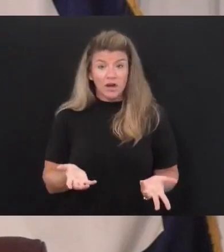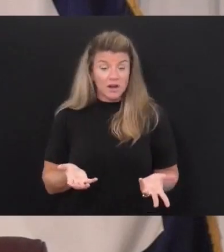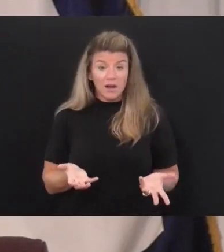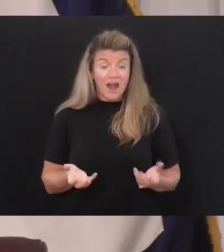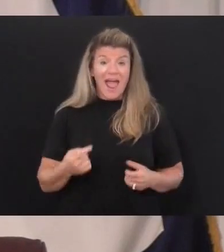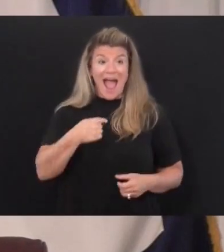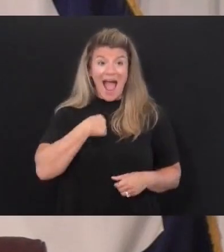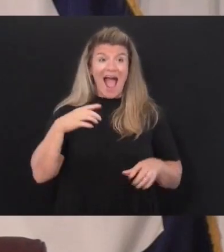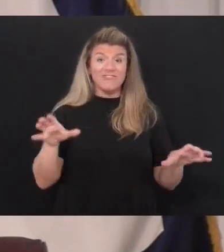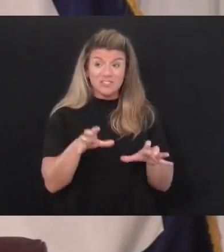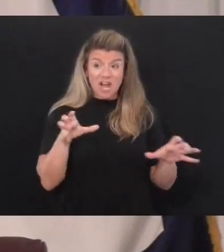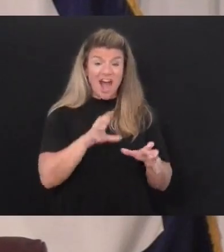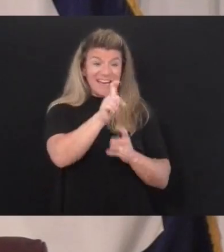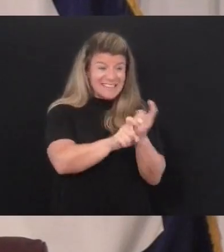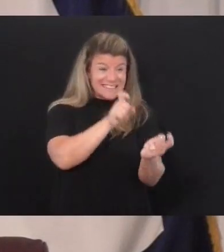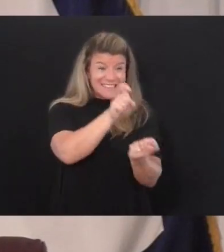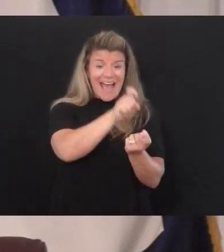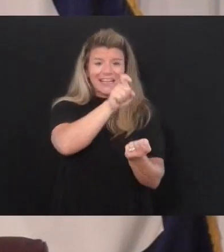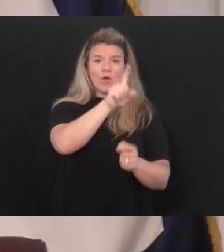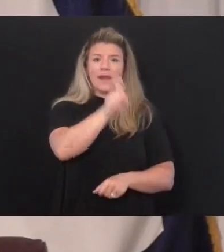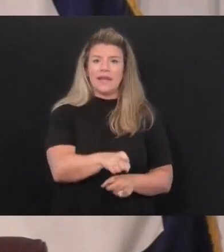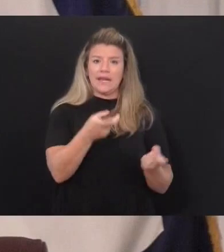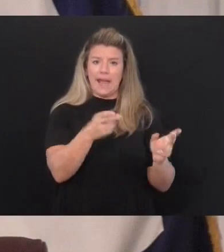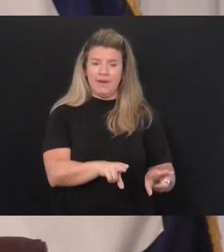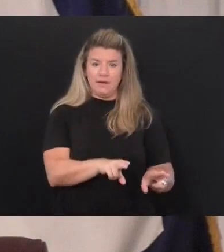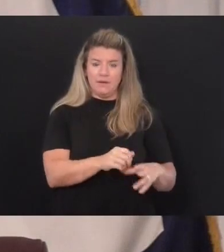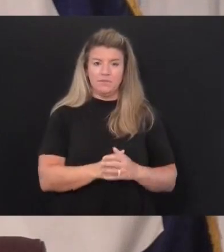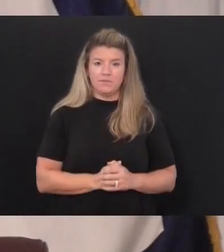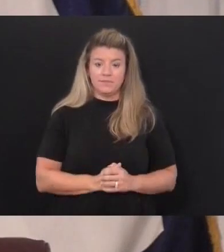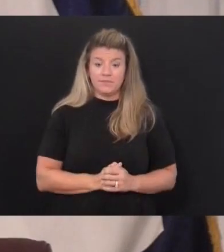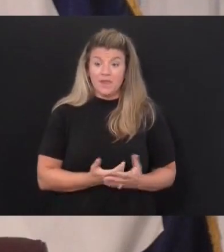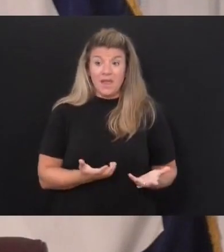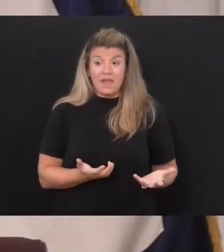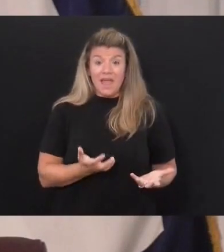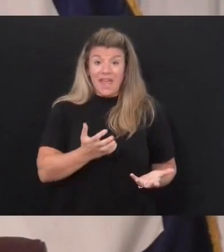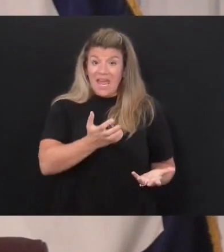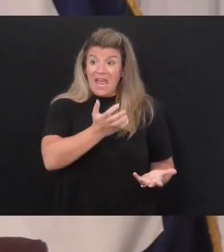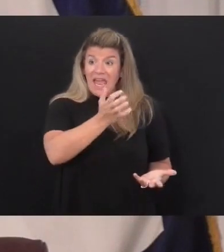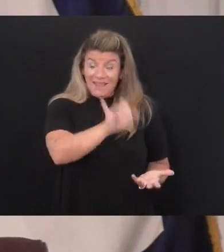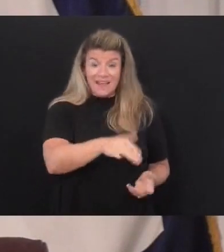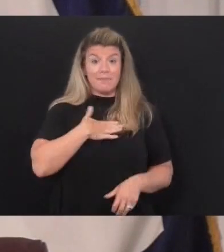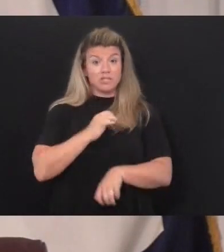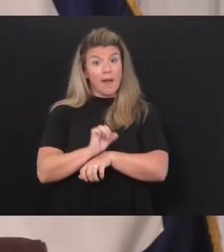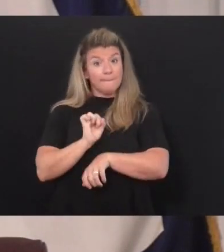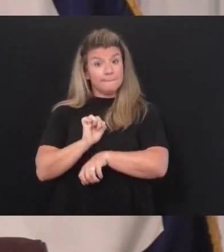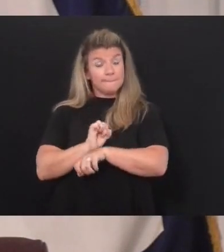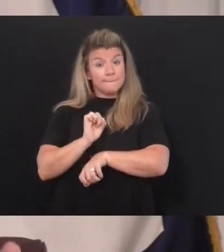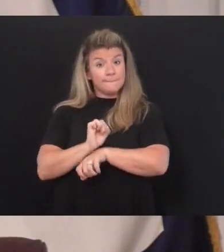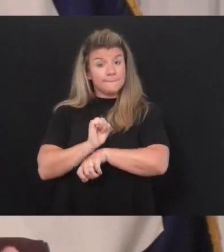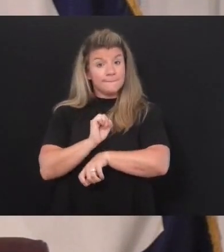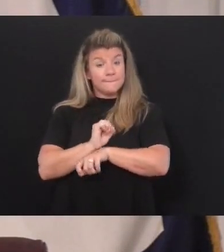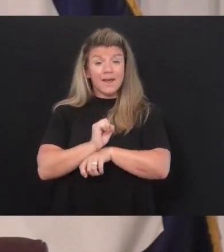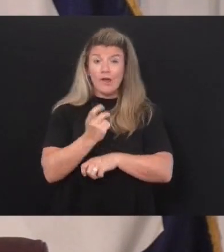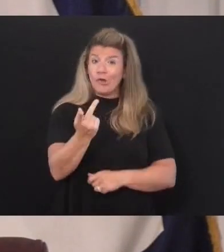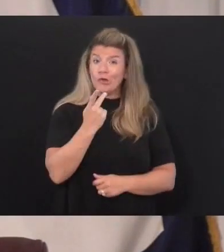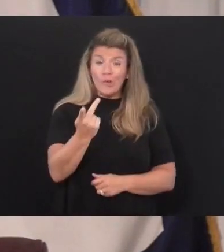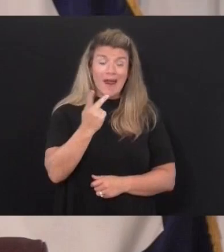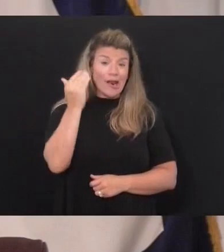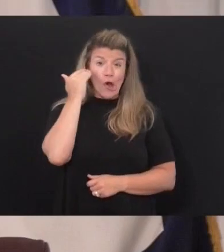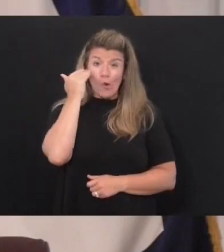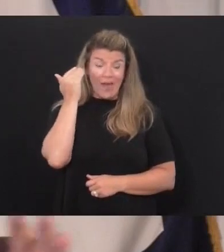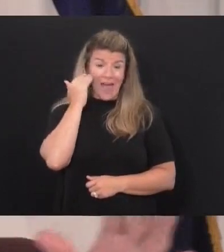food bank, where we were providing significant support to the food bank. Good news is, with aggressive testing, we